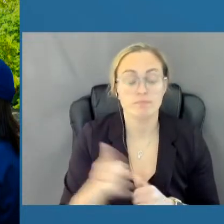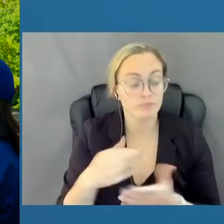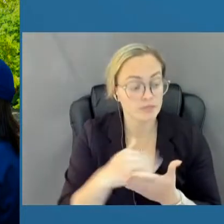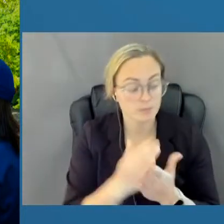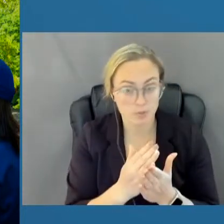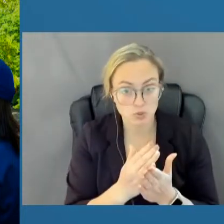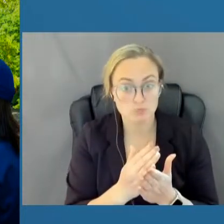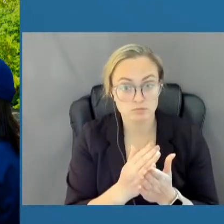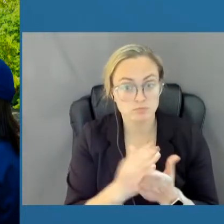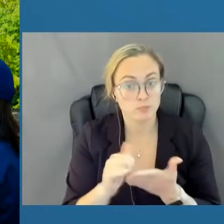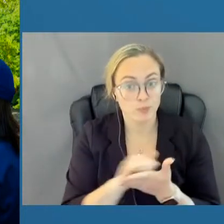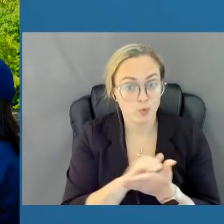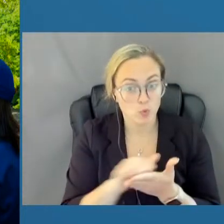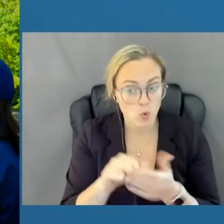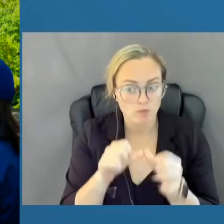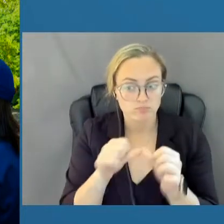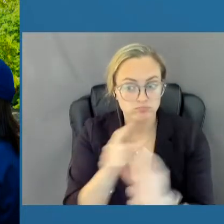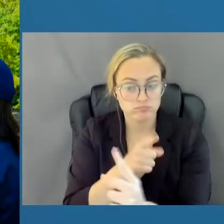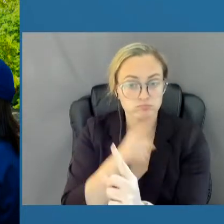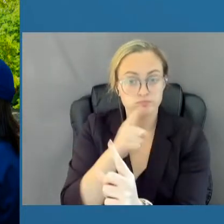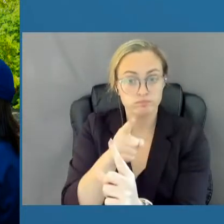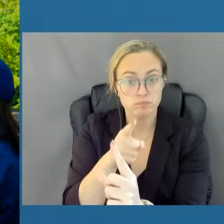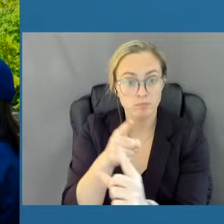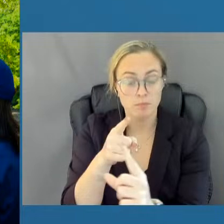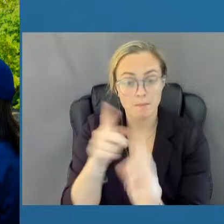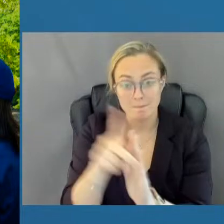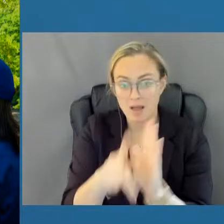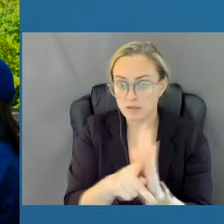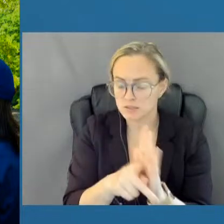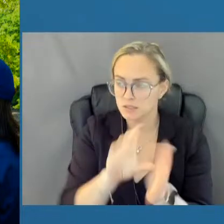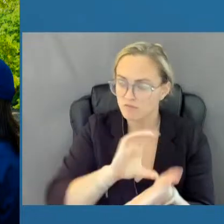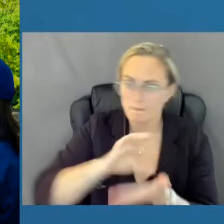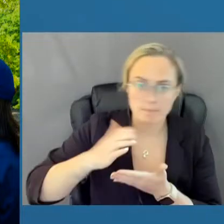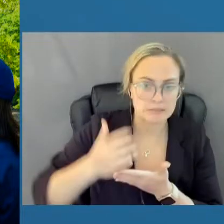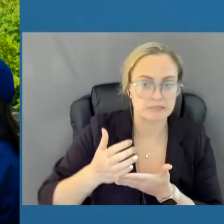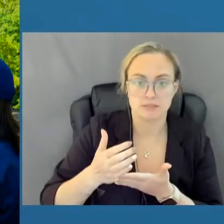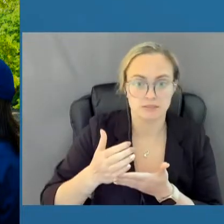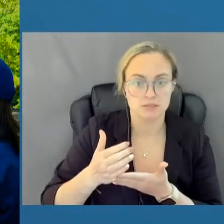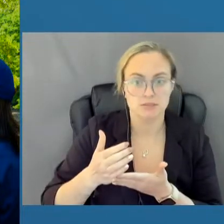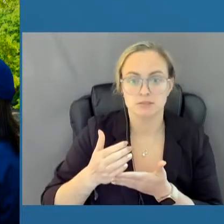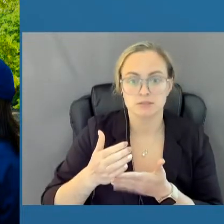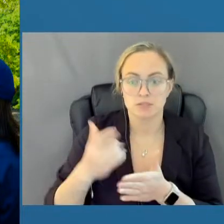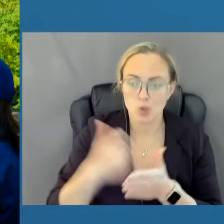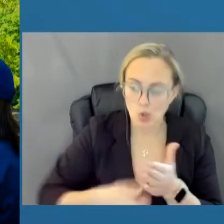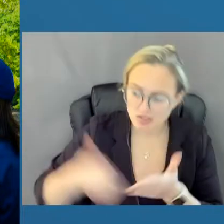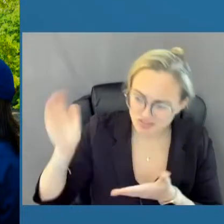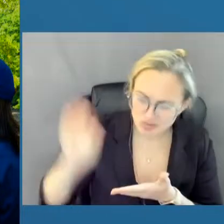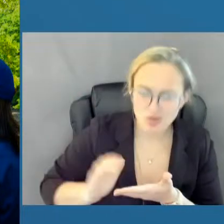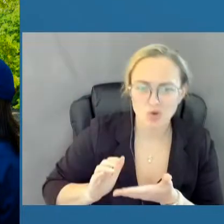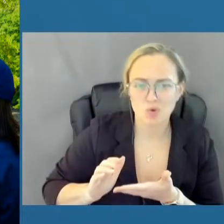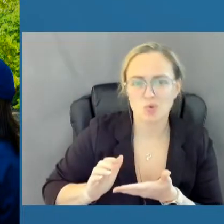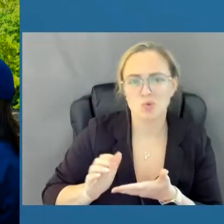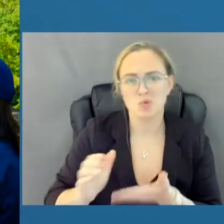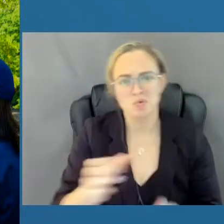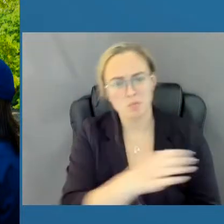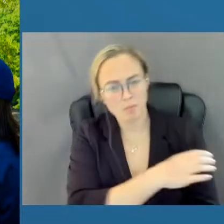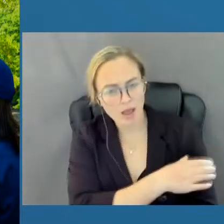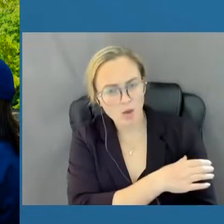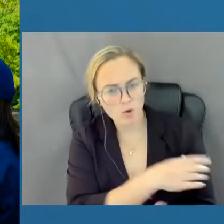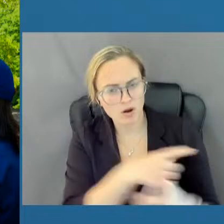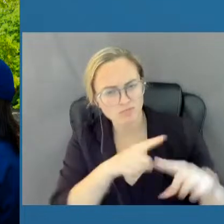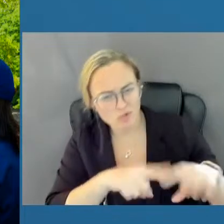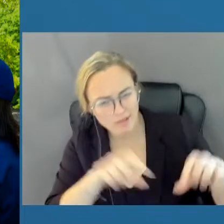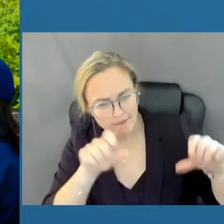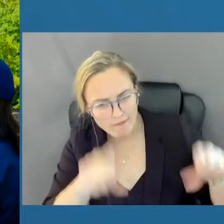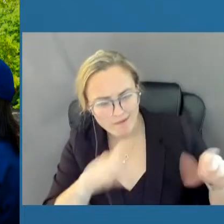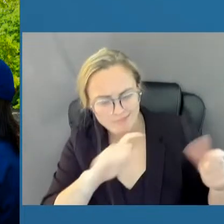New York is pursuing an energy policy of abundance, where costs are lower, power is reliable, and our transition